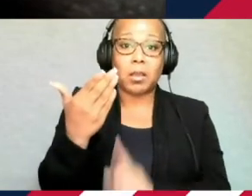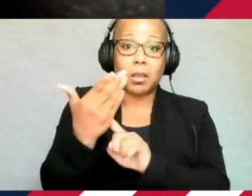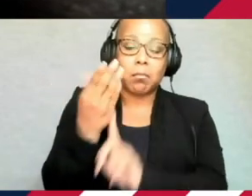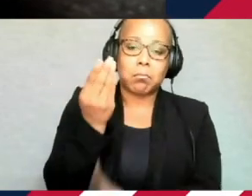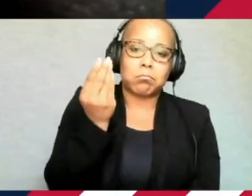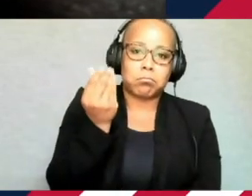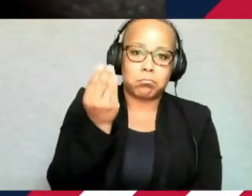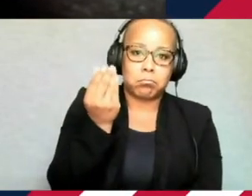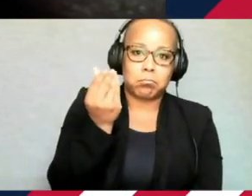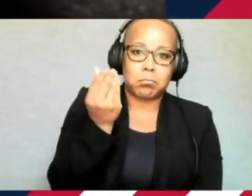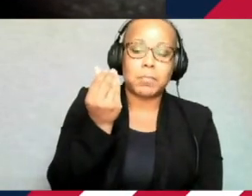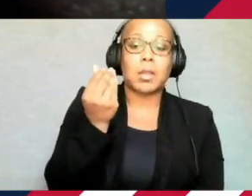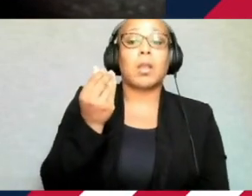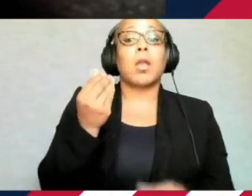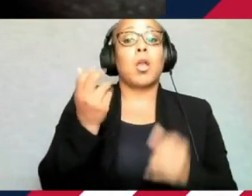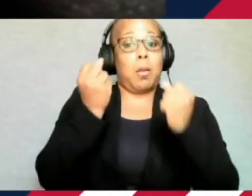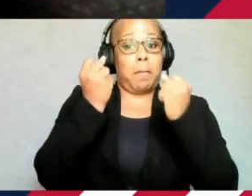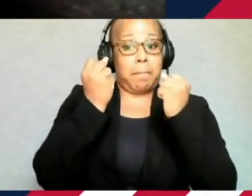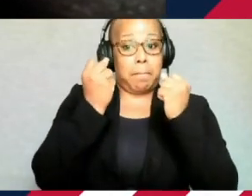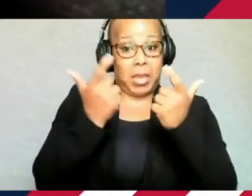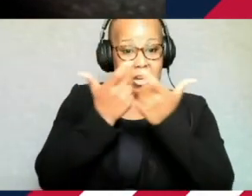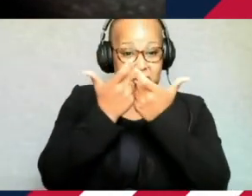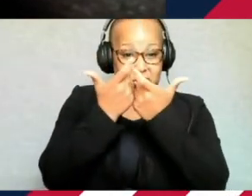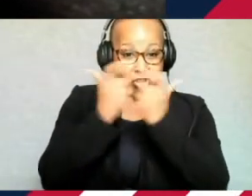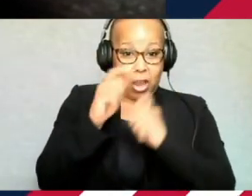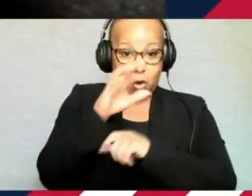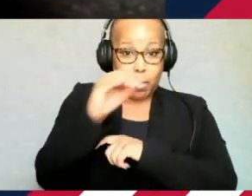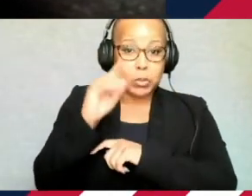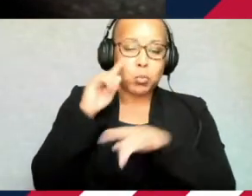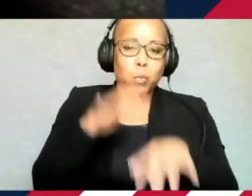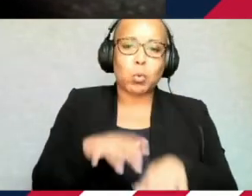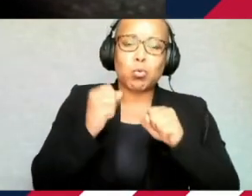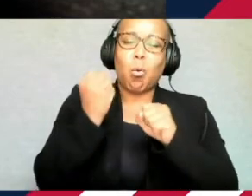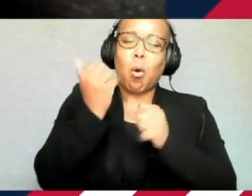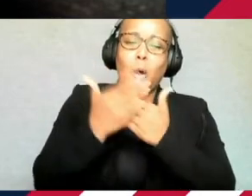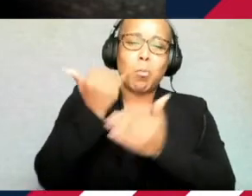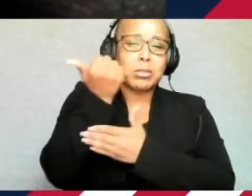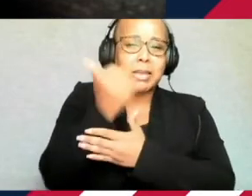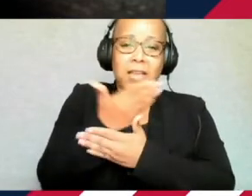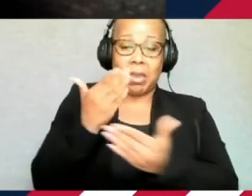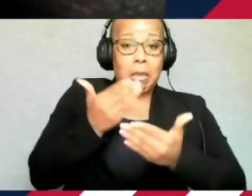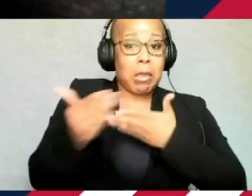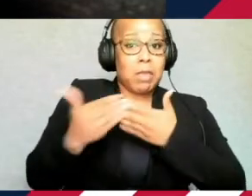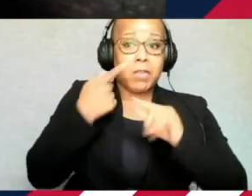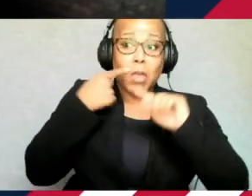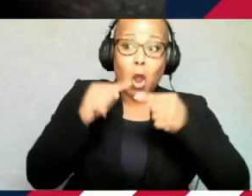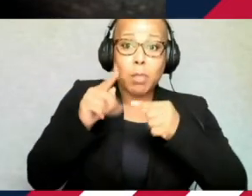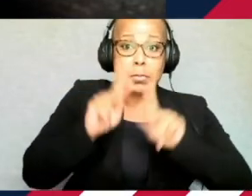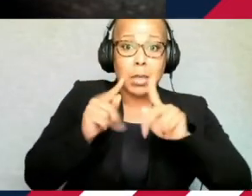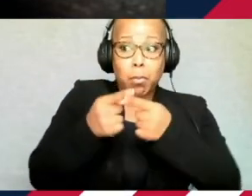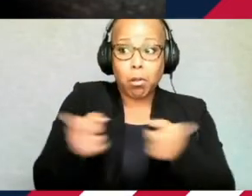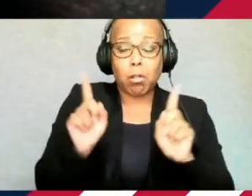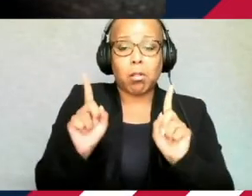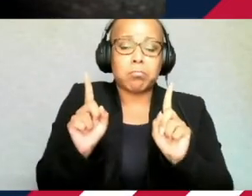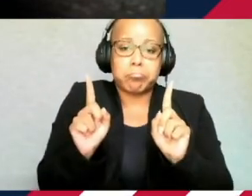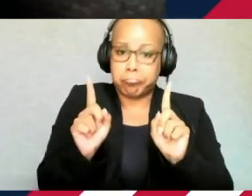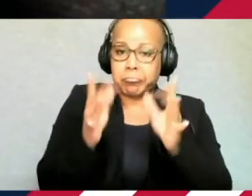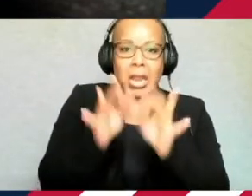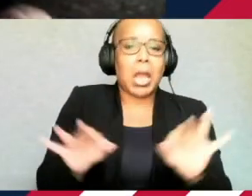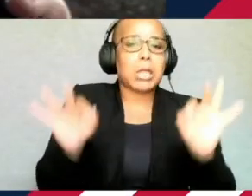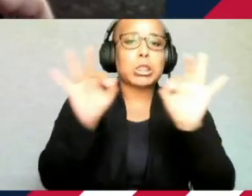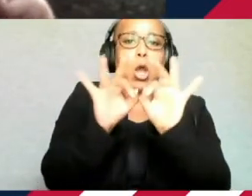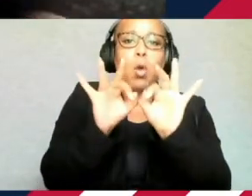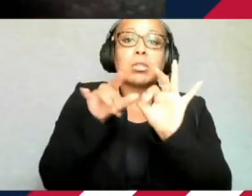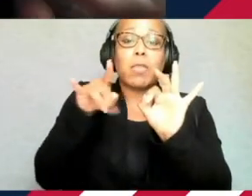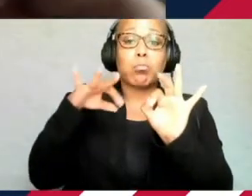dollar. Too many giant corporations will do almost anything, even if it harms people, as long as it makes their